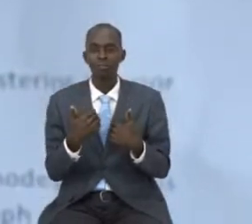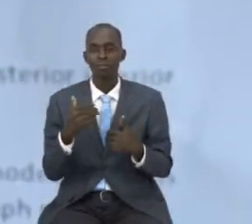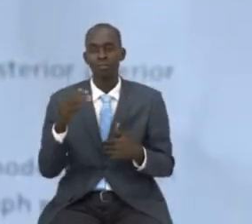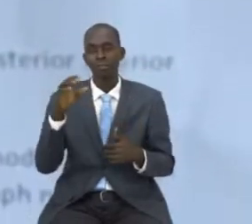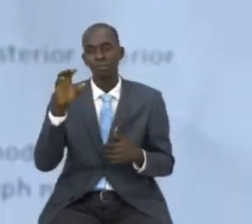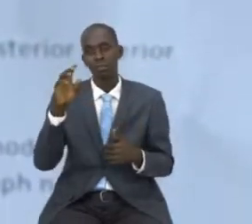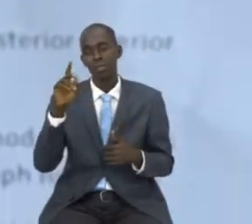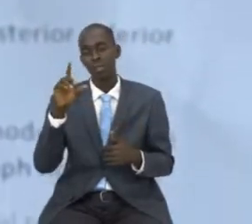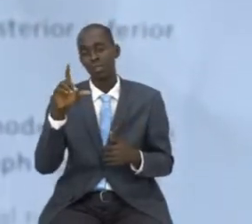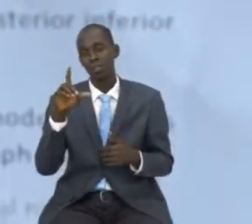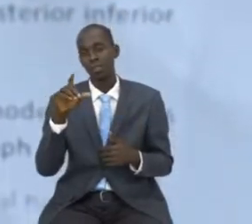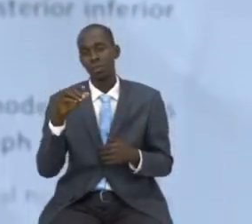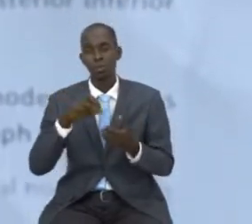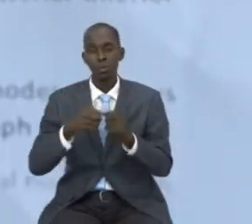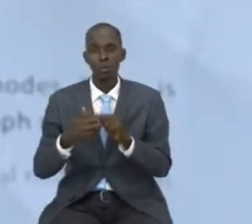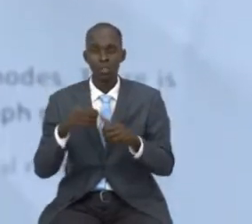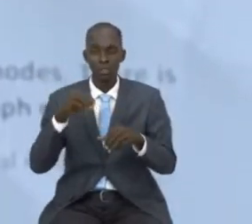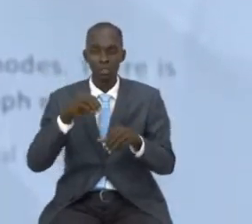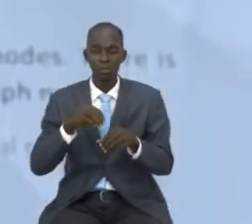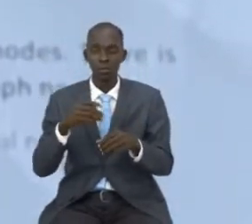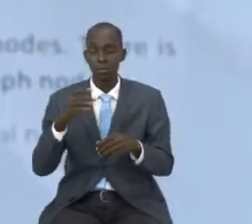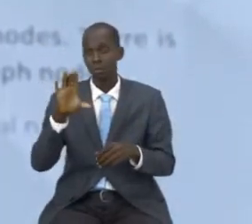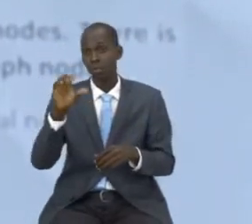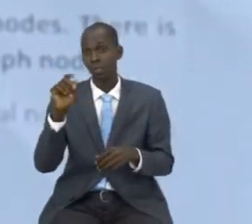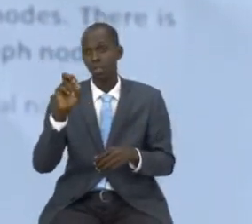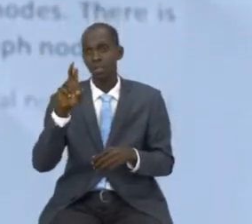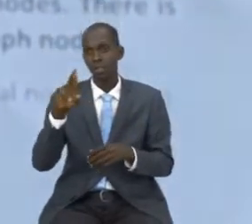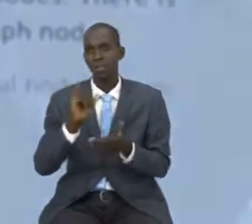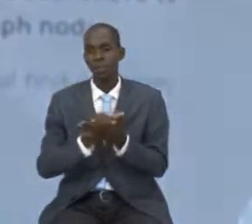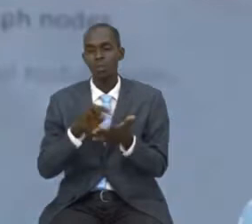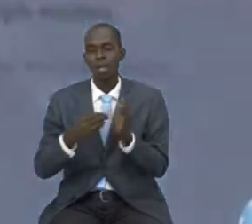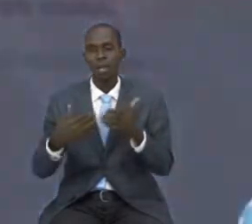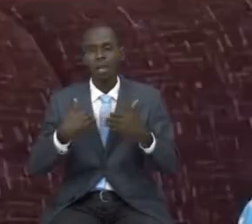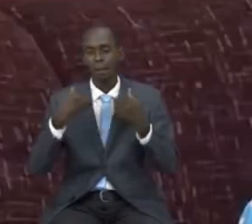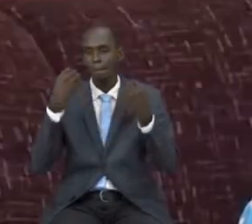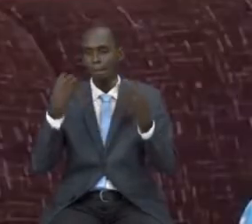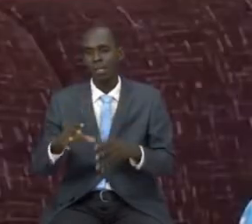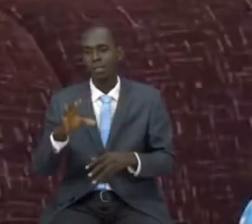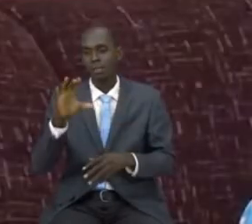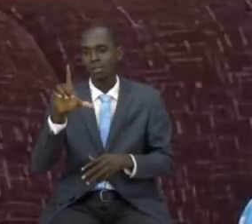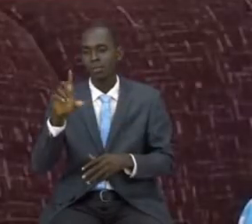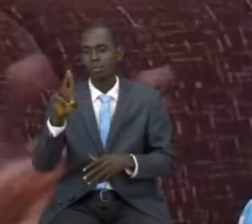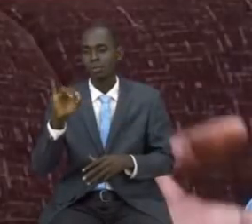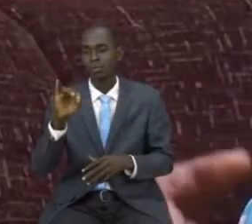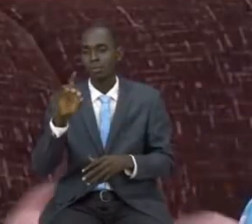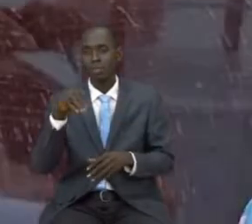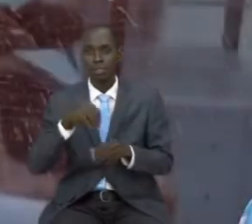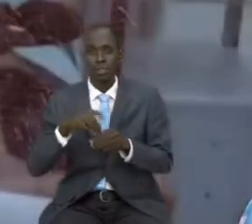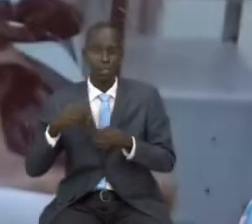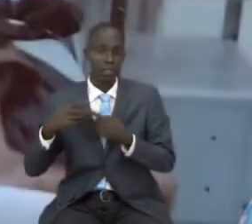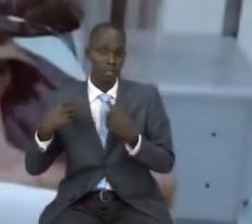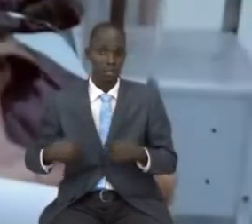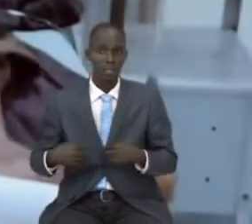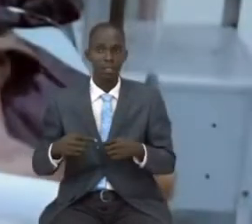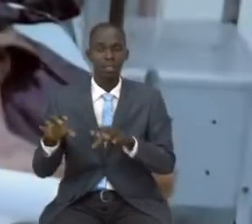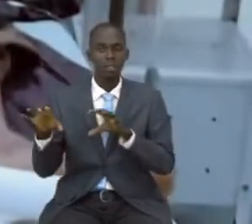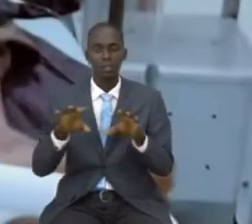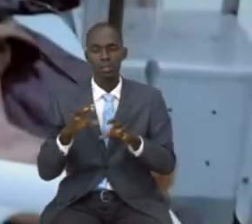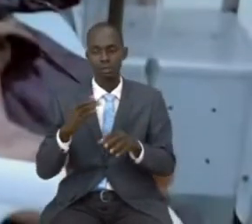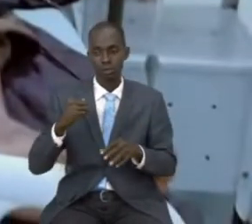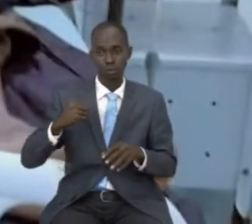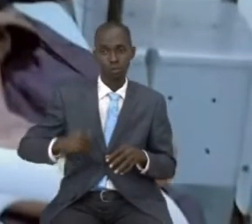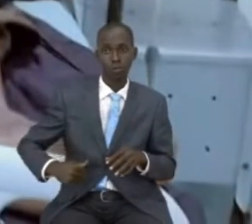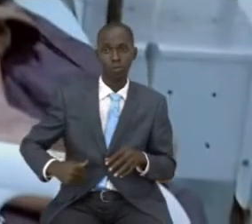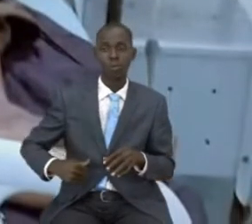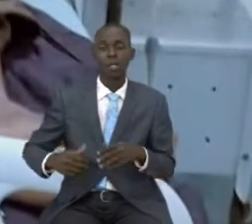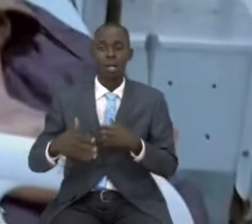pericardial effusion, which means that a lot of fluid in my heart. I did some surgery, and after the surgery,